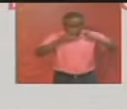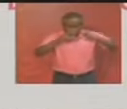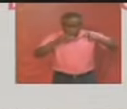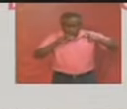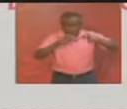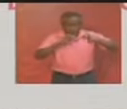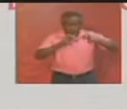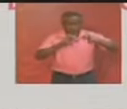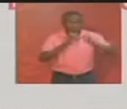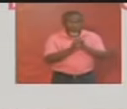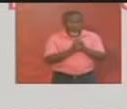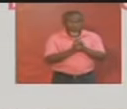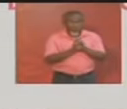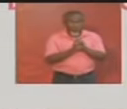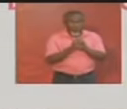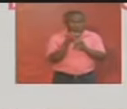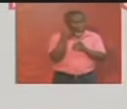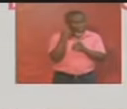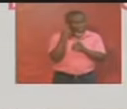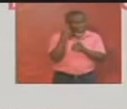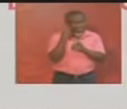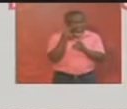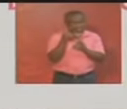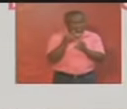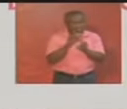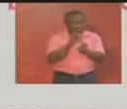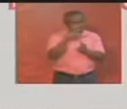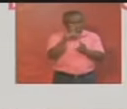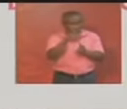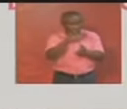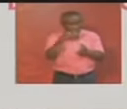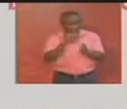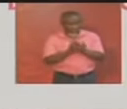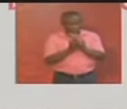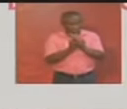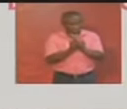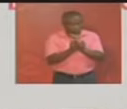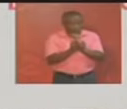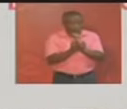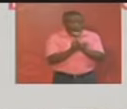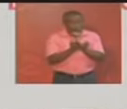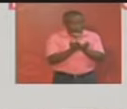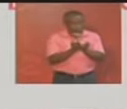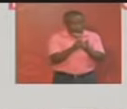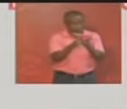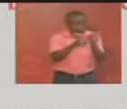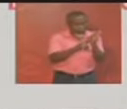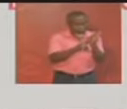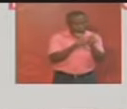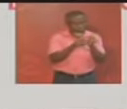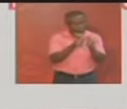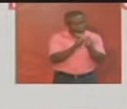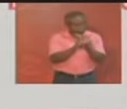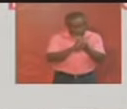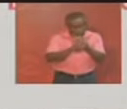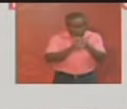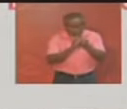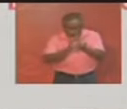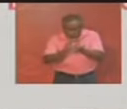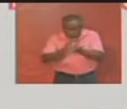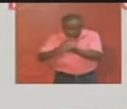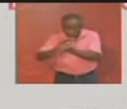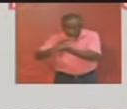the occupancy levels of the vessels that are moving persons back and forth or the Caribbean Airlines flights. I